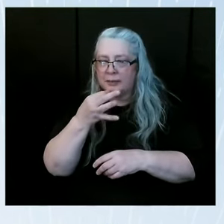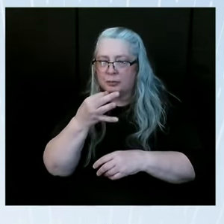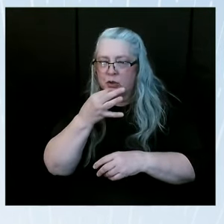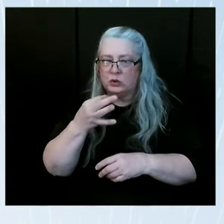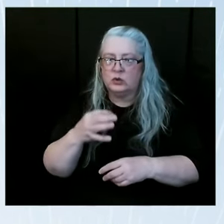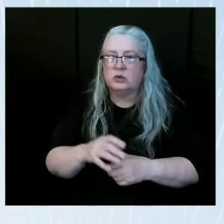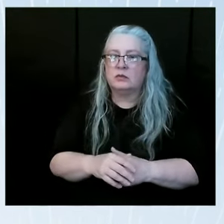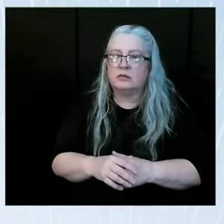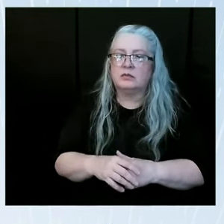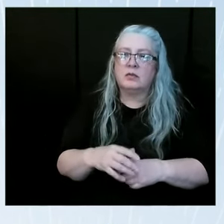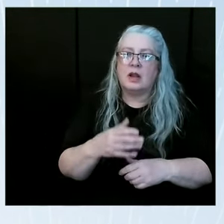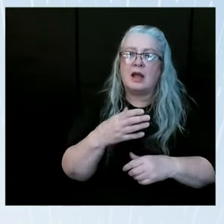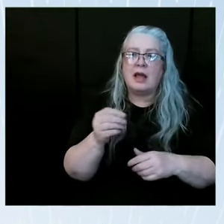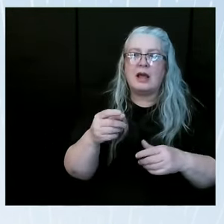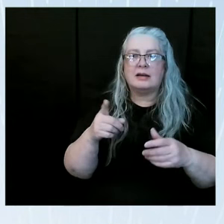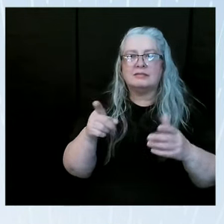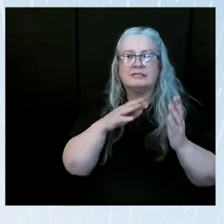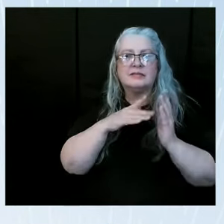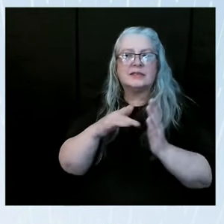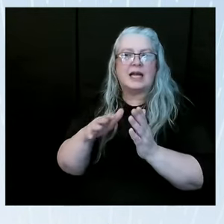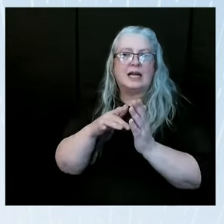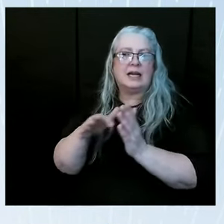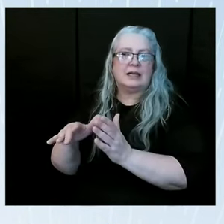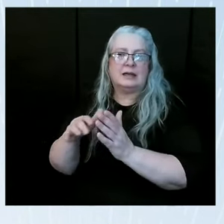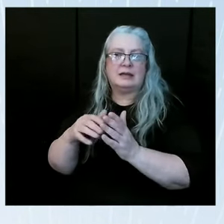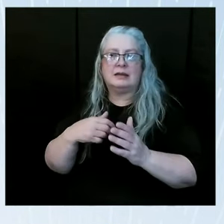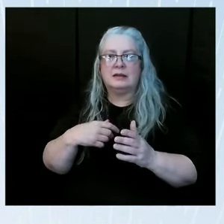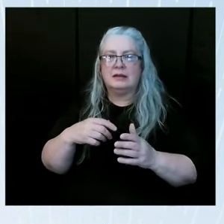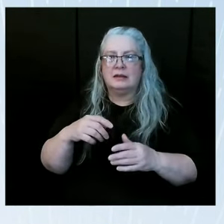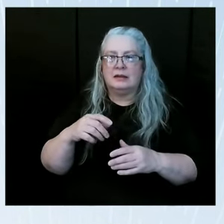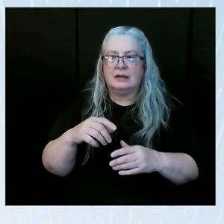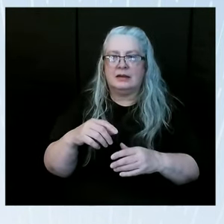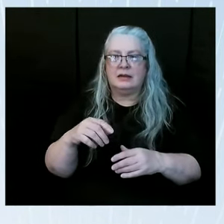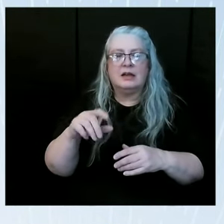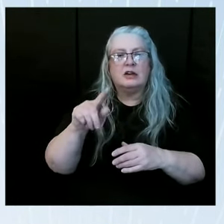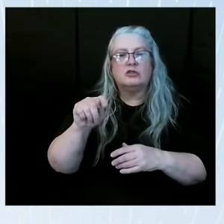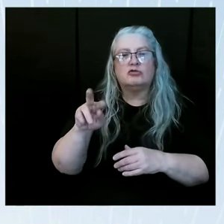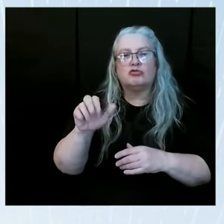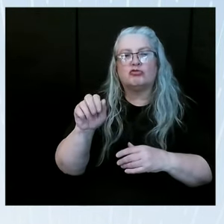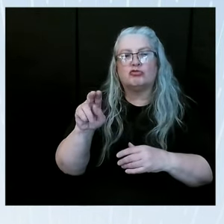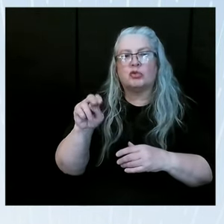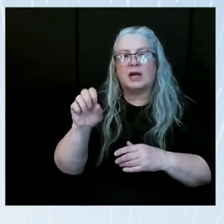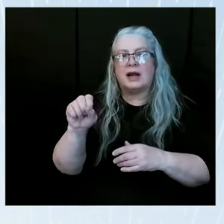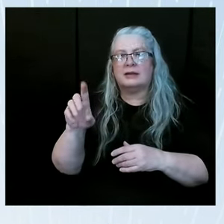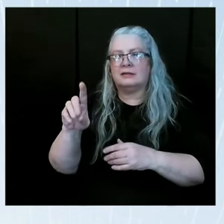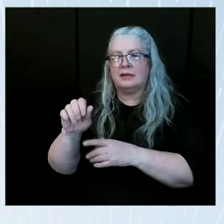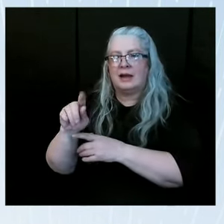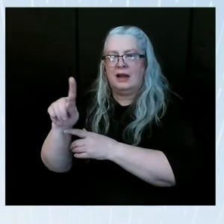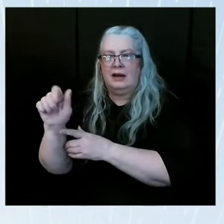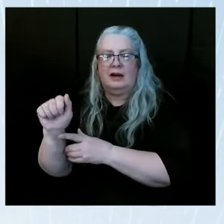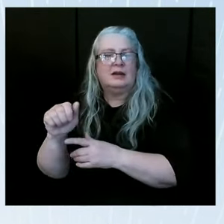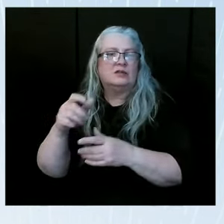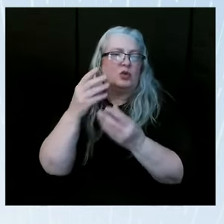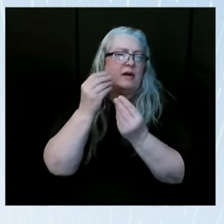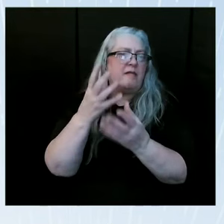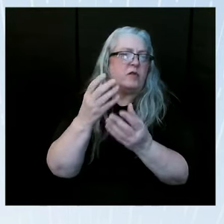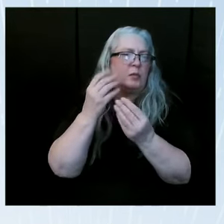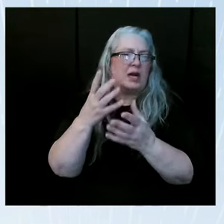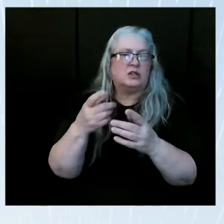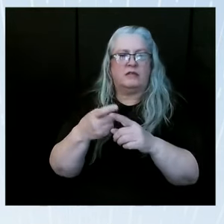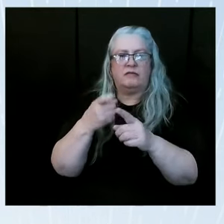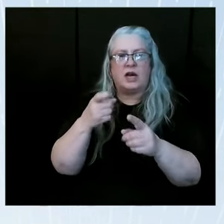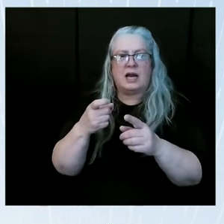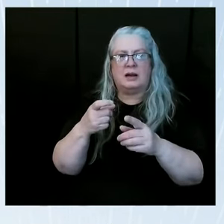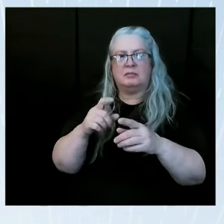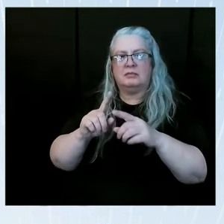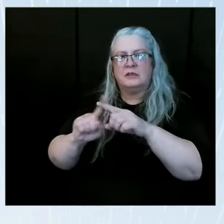last year we published a number of reports and information briefs to advance understanding of how human trafficking has evolved